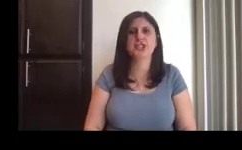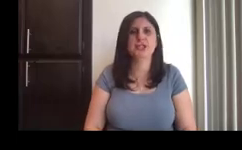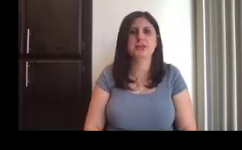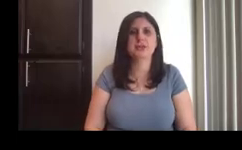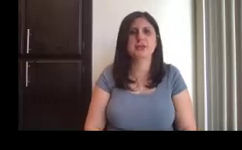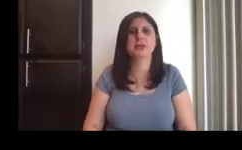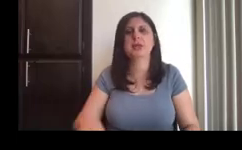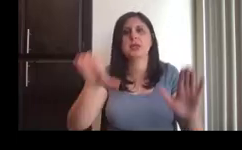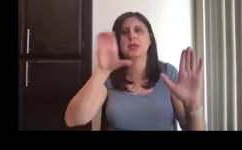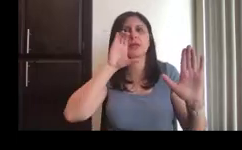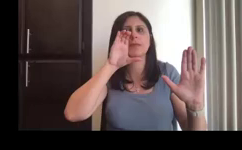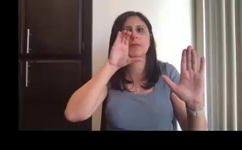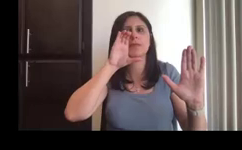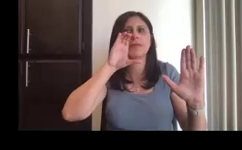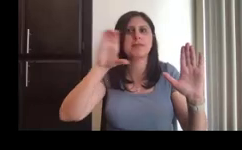Picture.